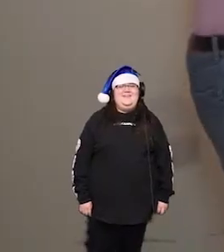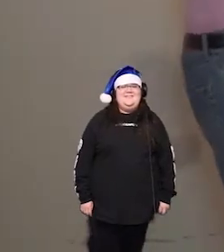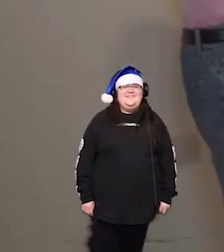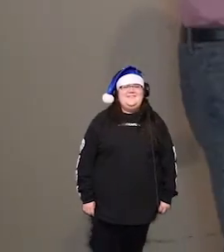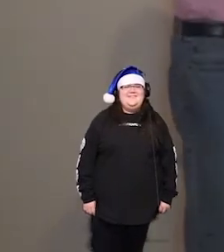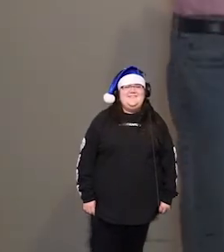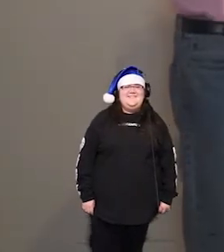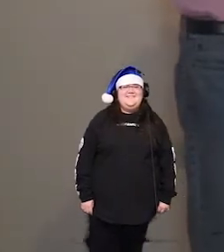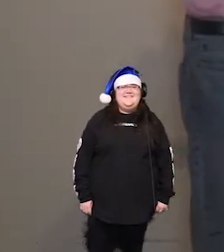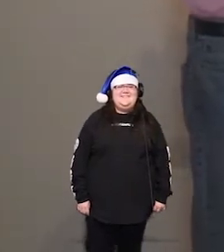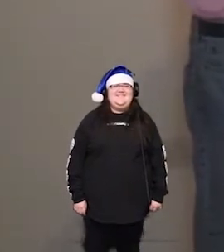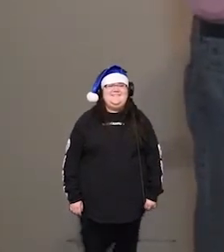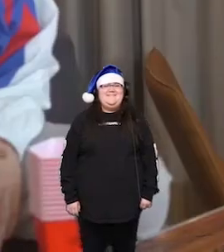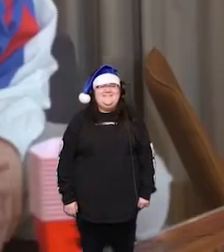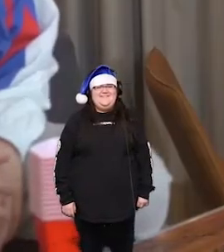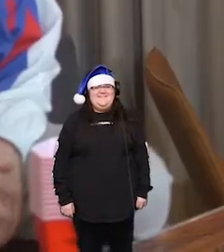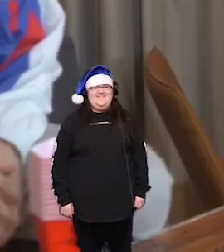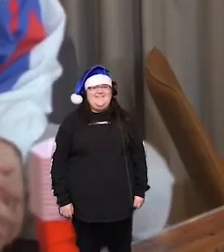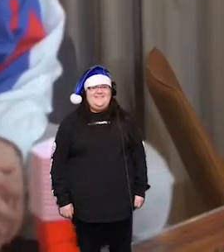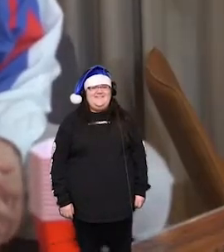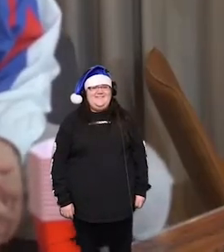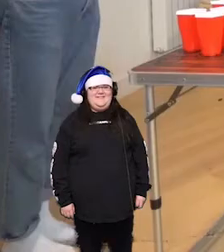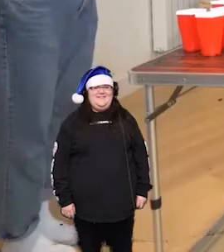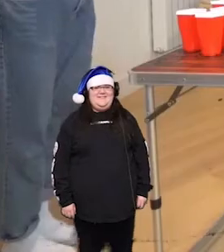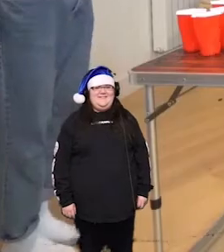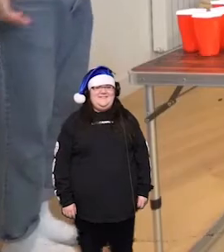Oh, it was literally where the other one was!